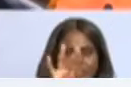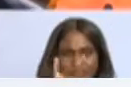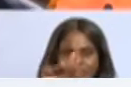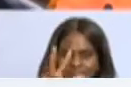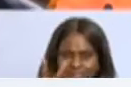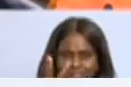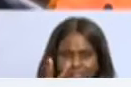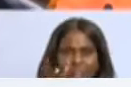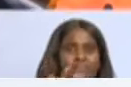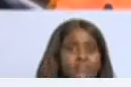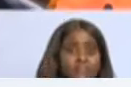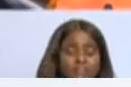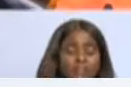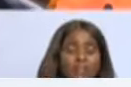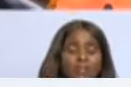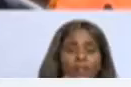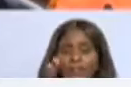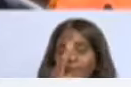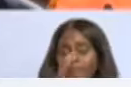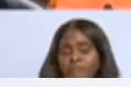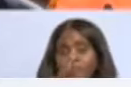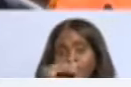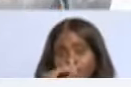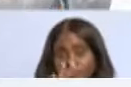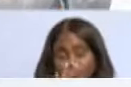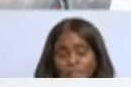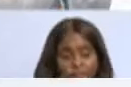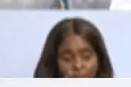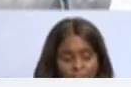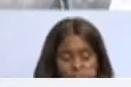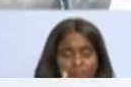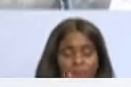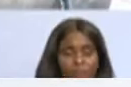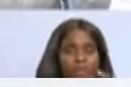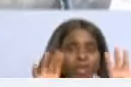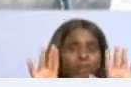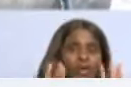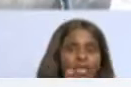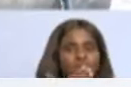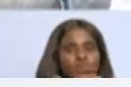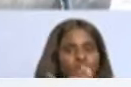1,883 so far, Madam Speaker. This is tremendous.